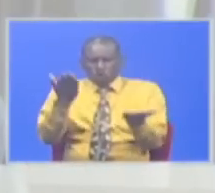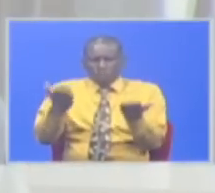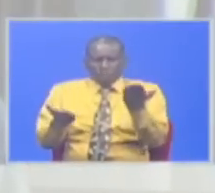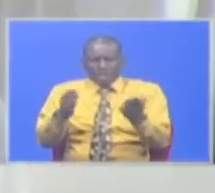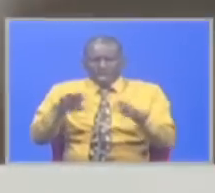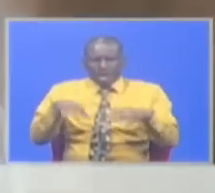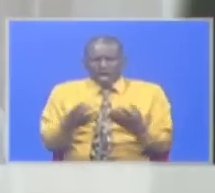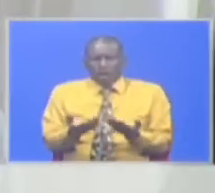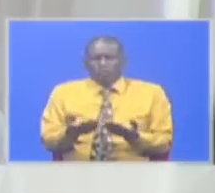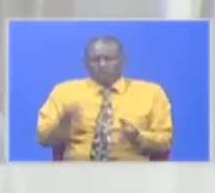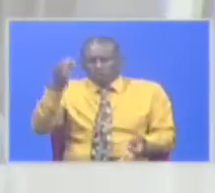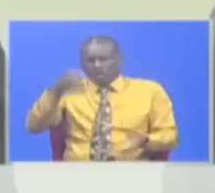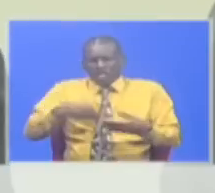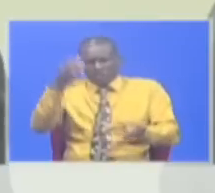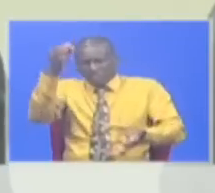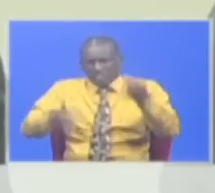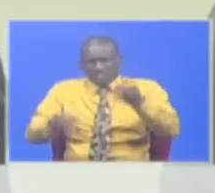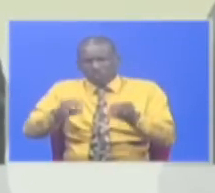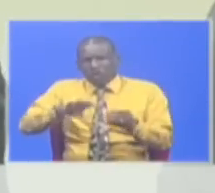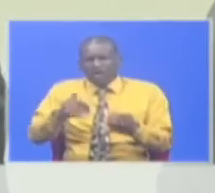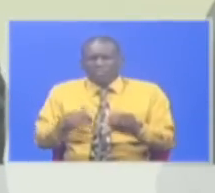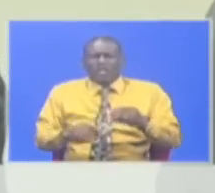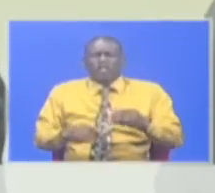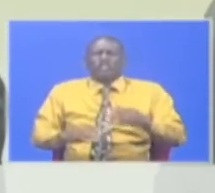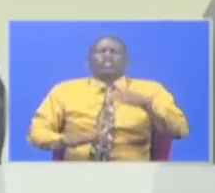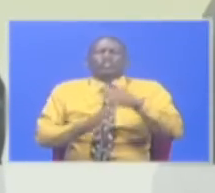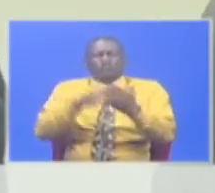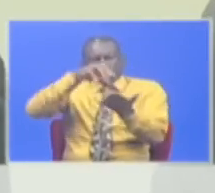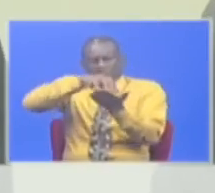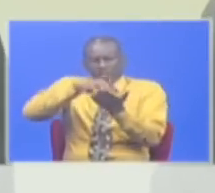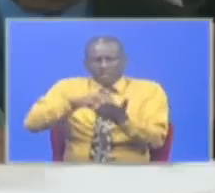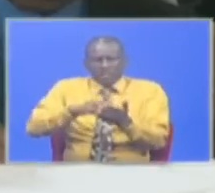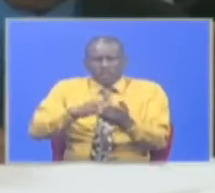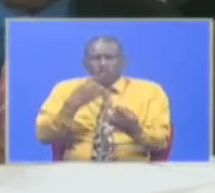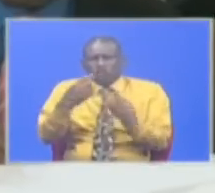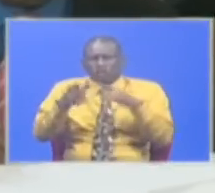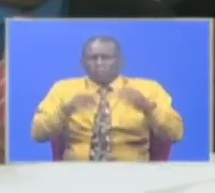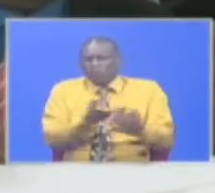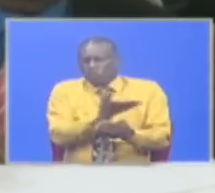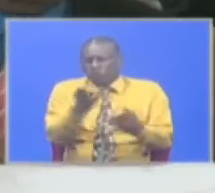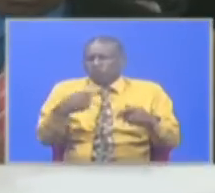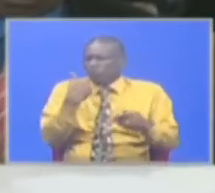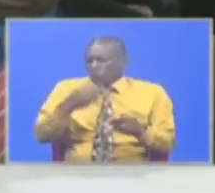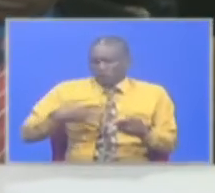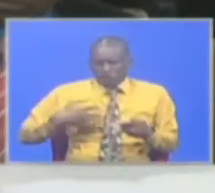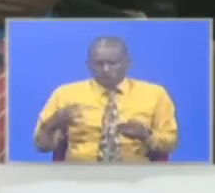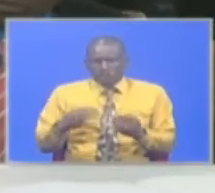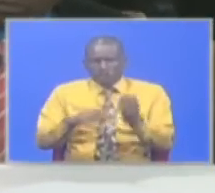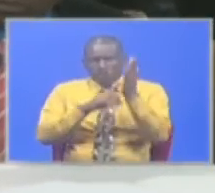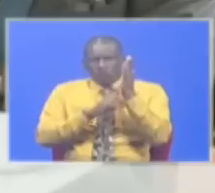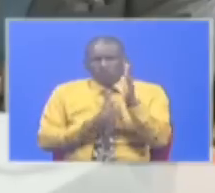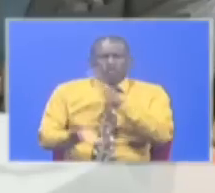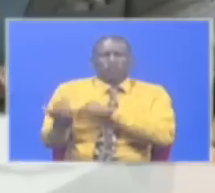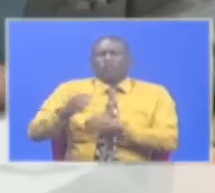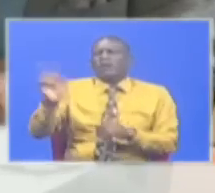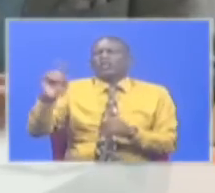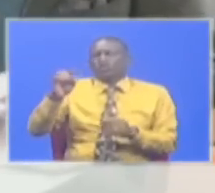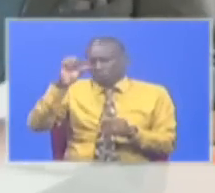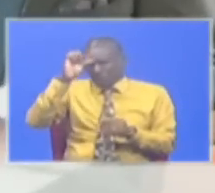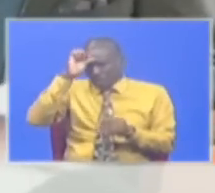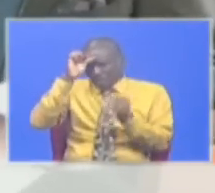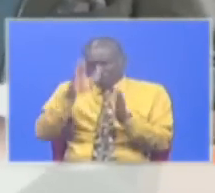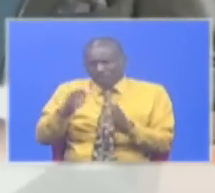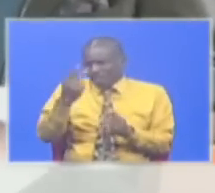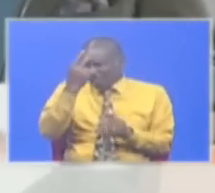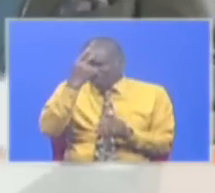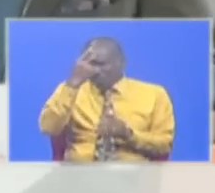were sentenced to other high-profile cases touching on those with deep pockets, like that of former Nairobi Governor Evans Kidero,